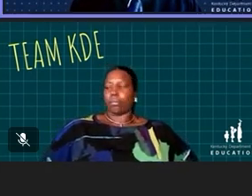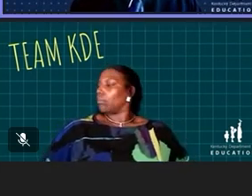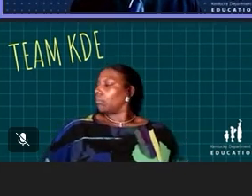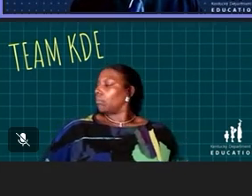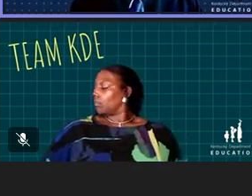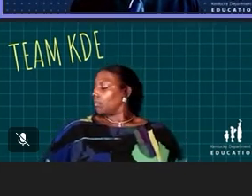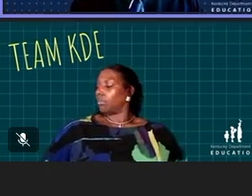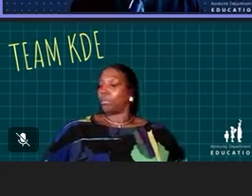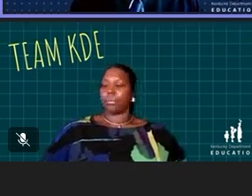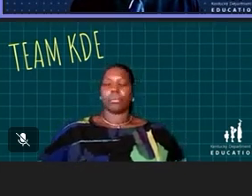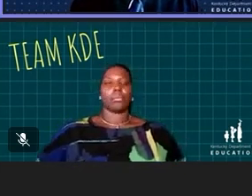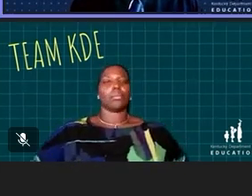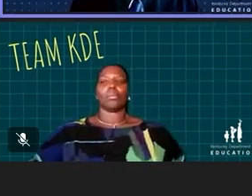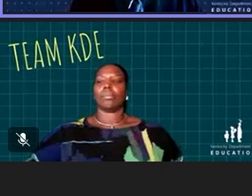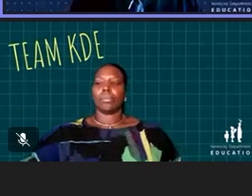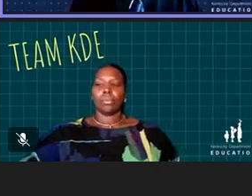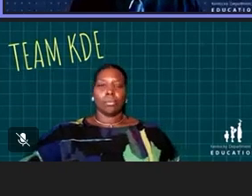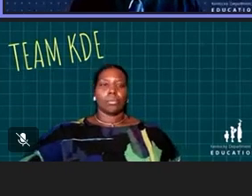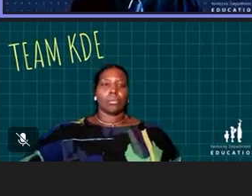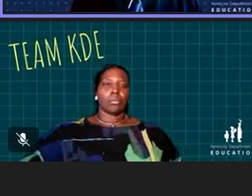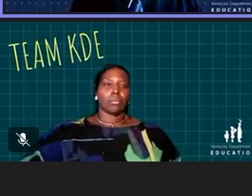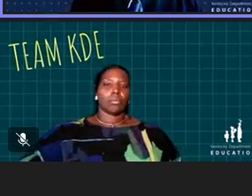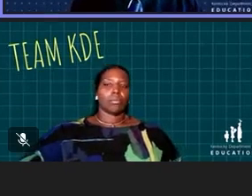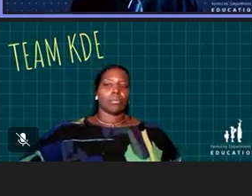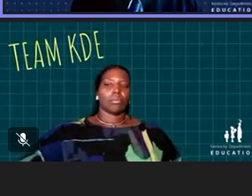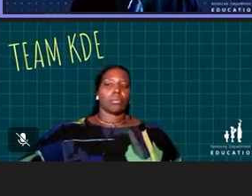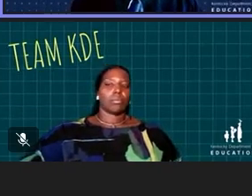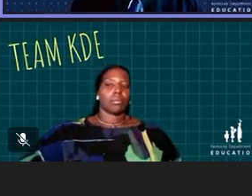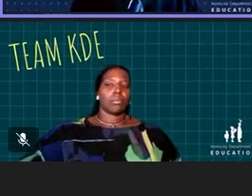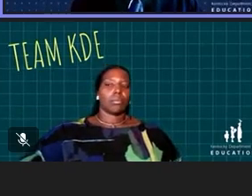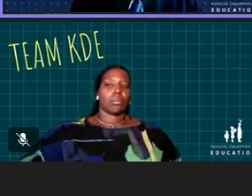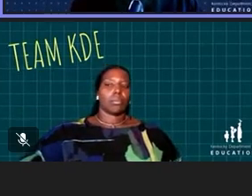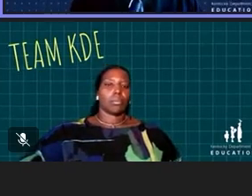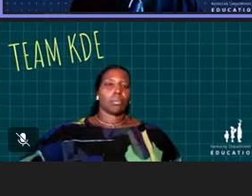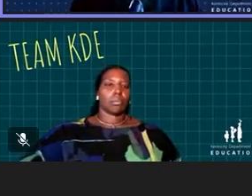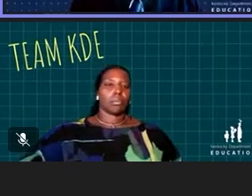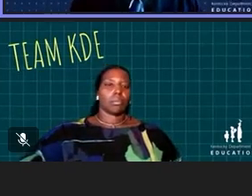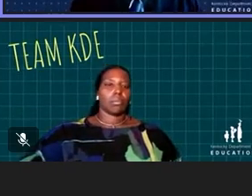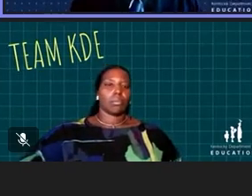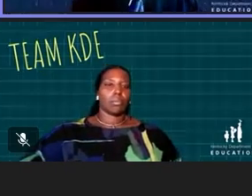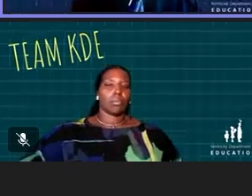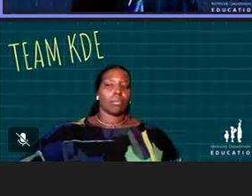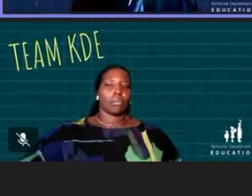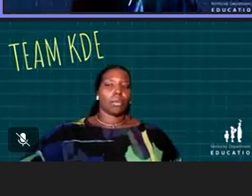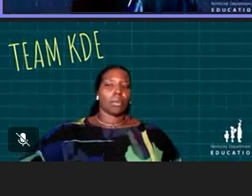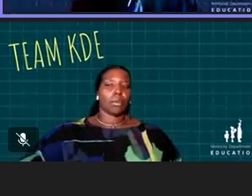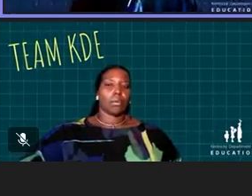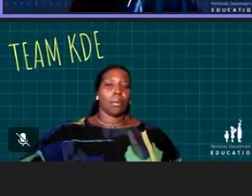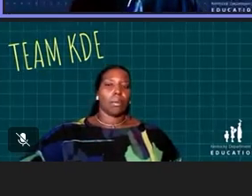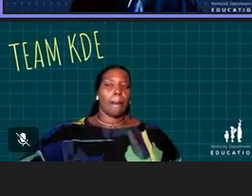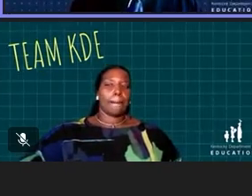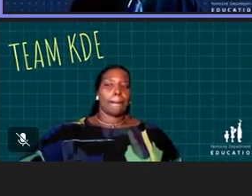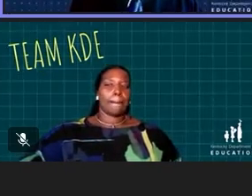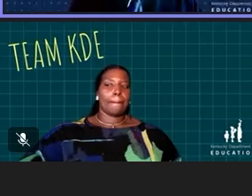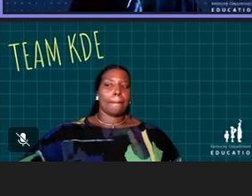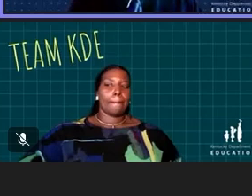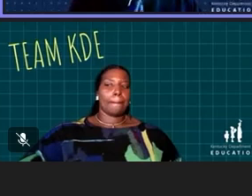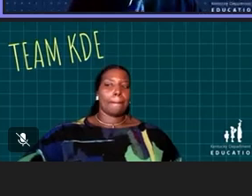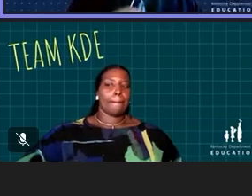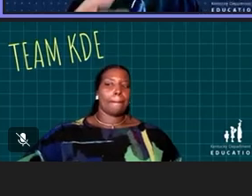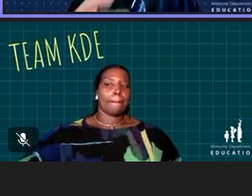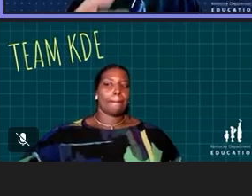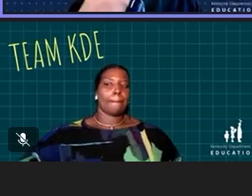That would be my recommendation. Yes, as much as a hassle it might be, go back out, and then your